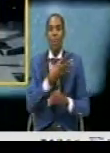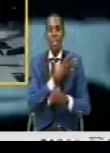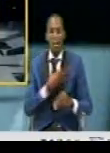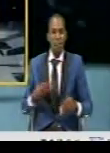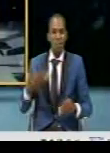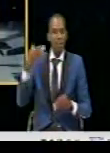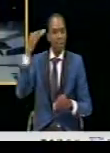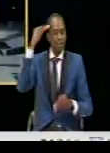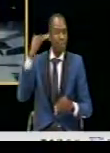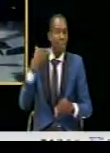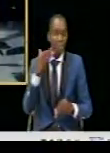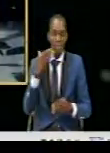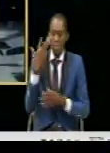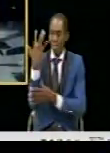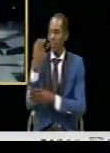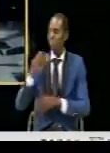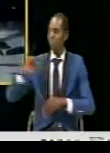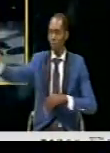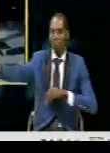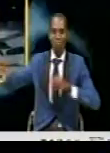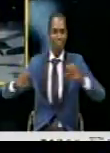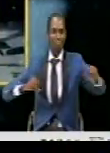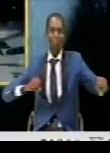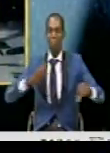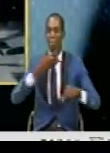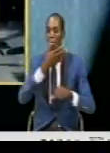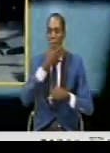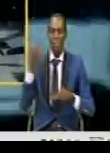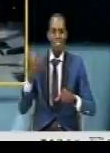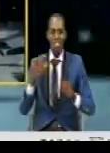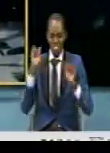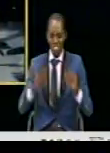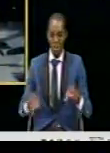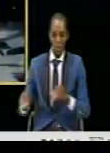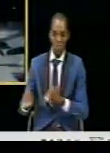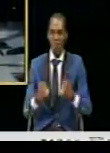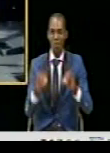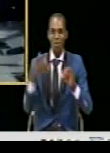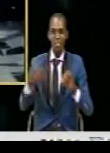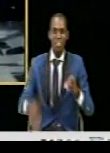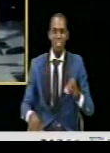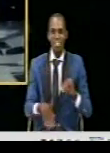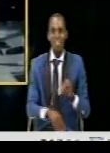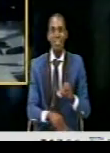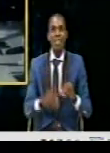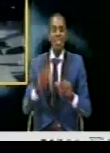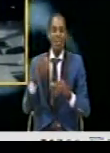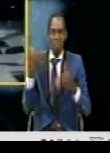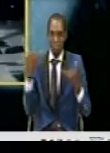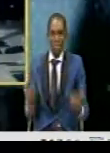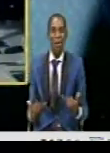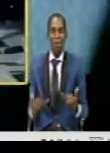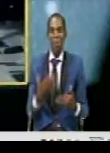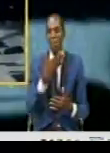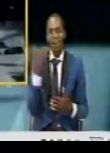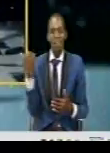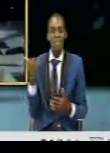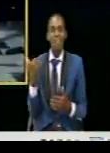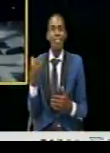head to my toe, perform your healing. And both the leg and my hand, I can shake it. Look at it. I can shake the